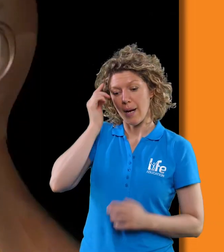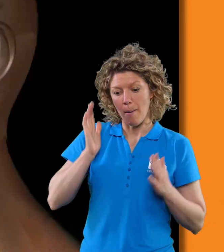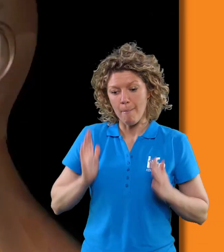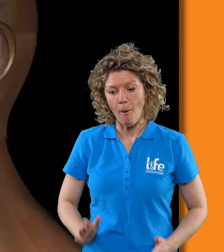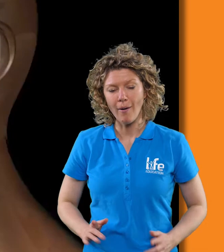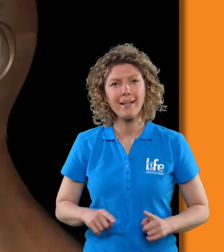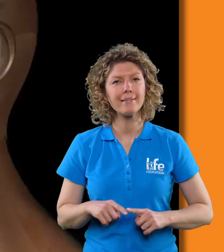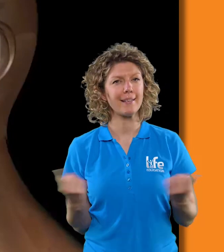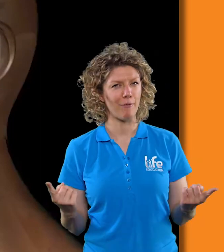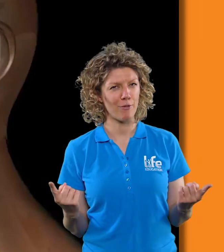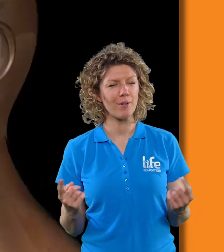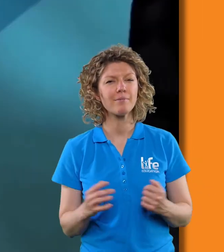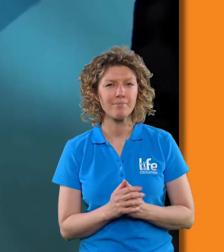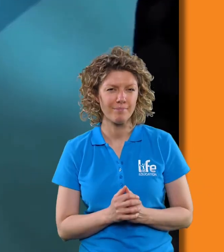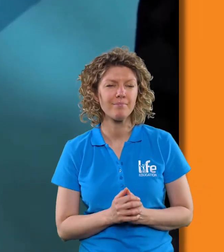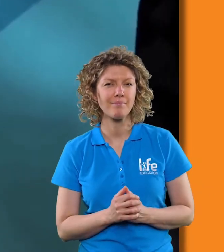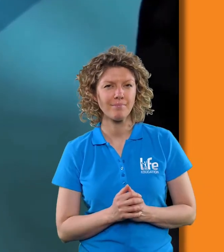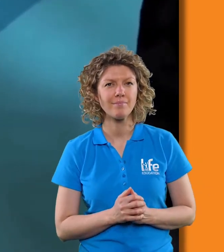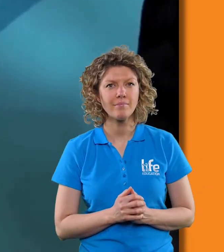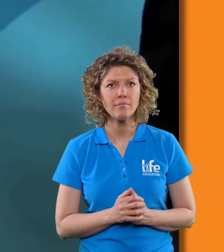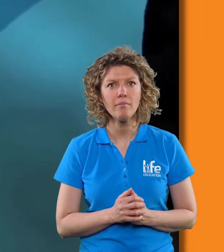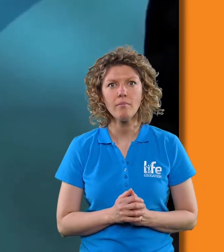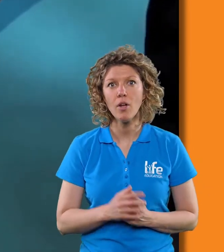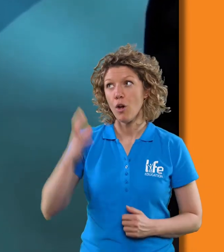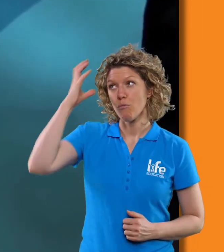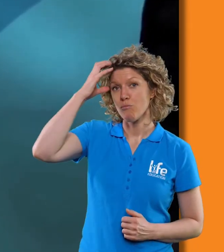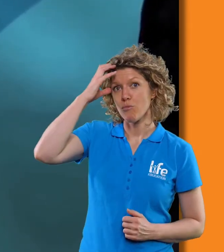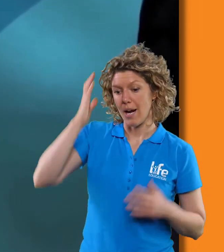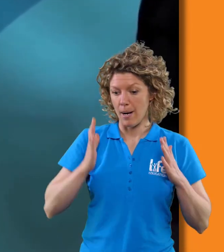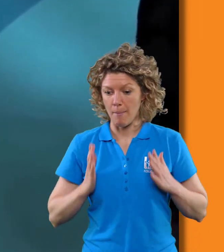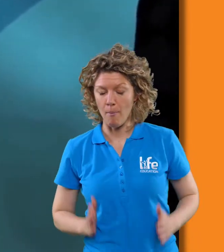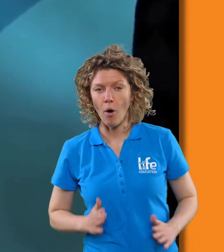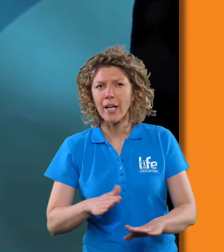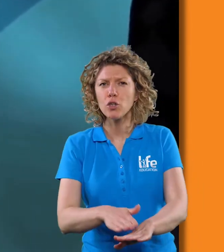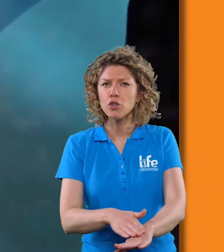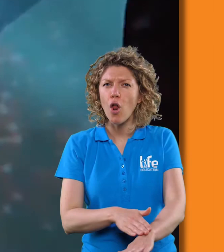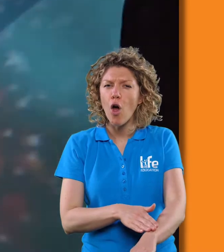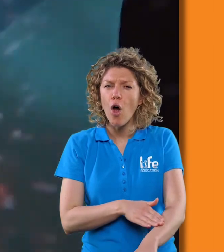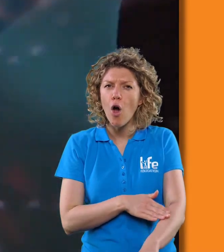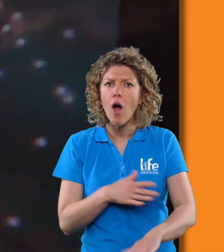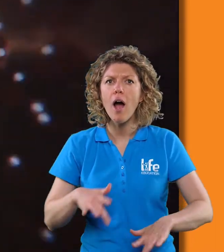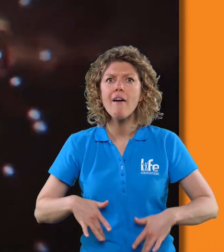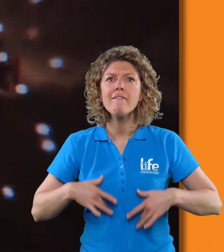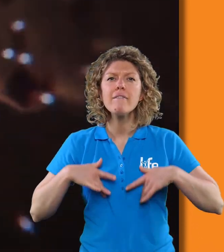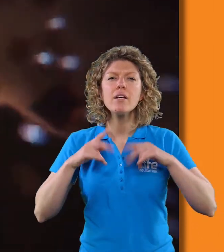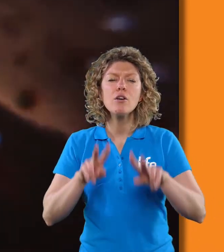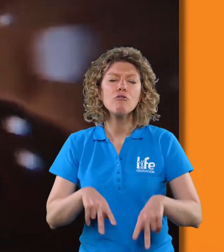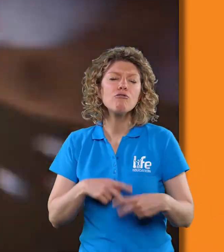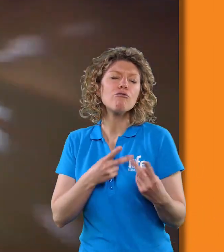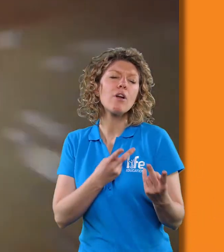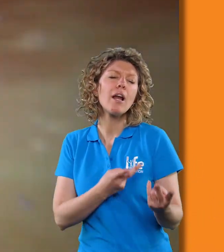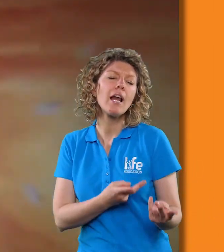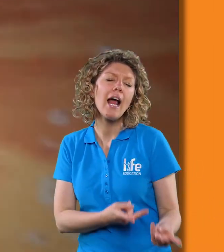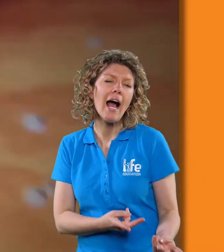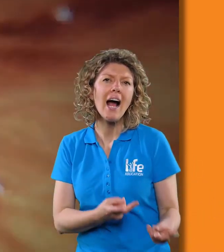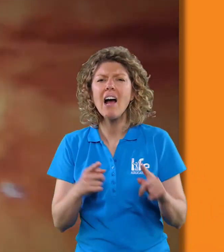As the brain and the body slows down, the person feels more relaxed. There are many different types of depressant drugs. Some